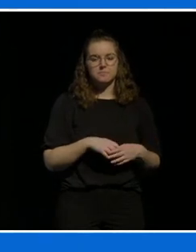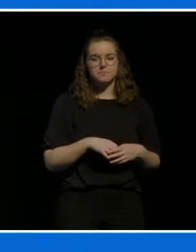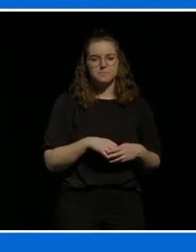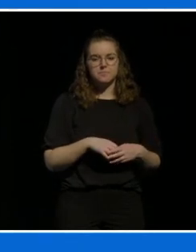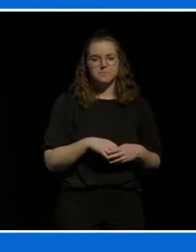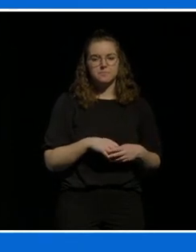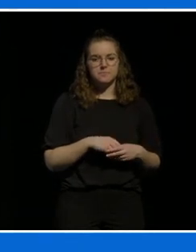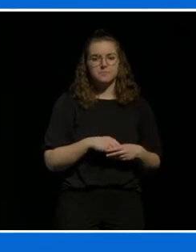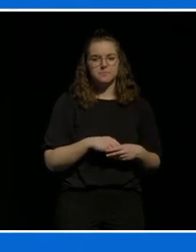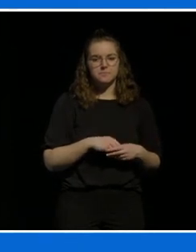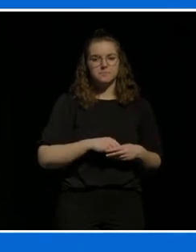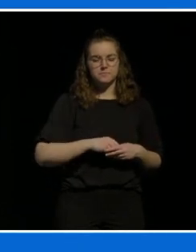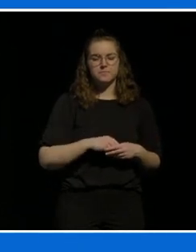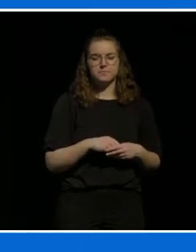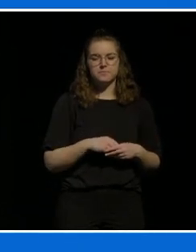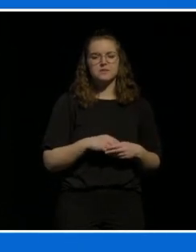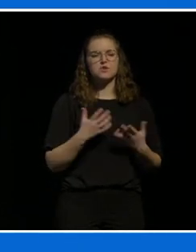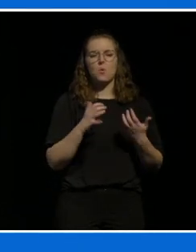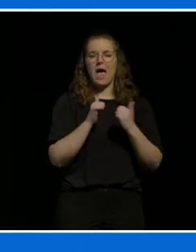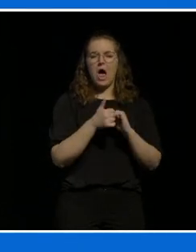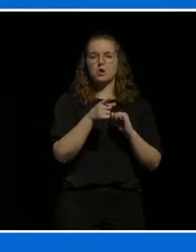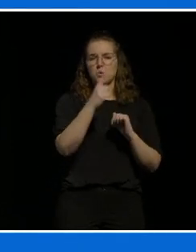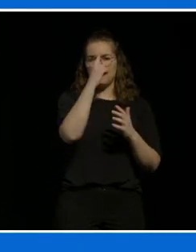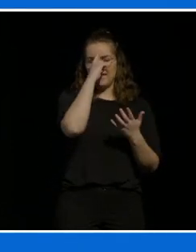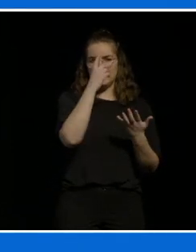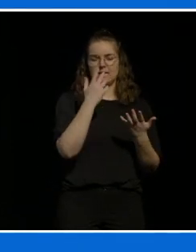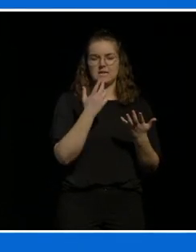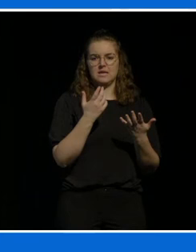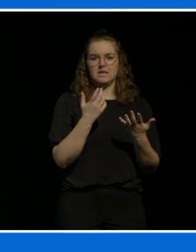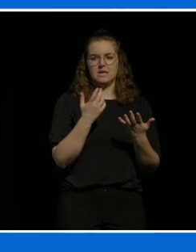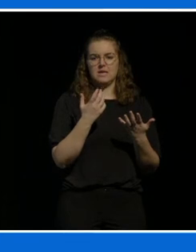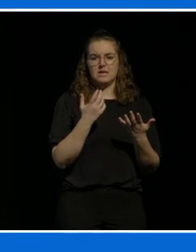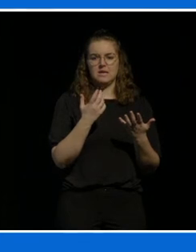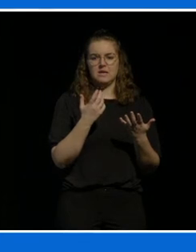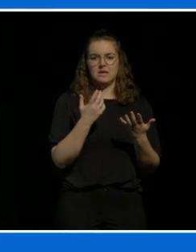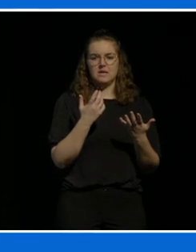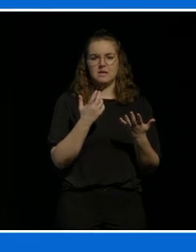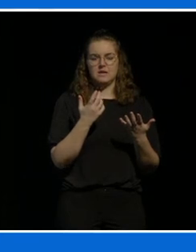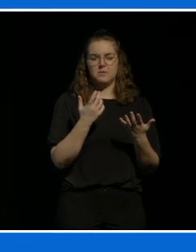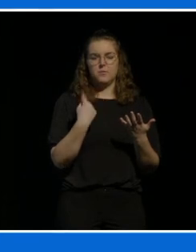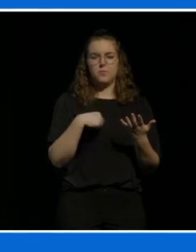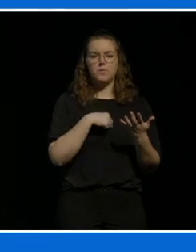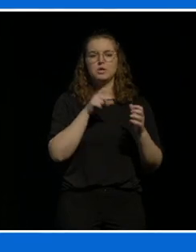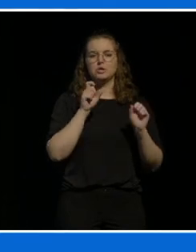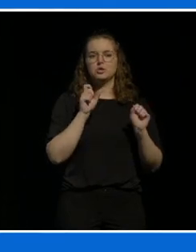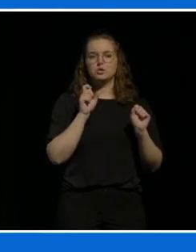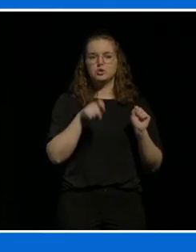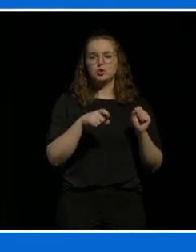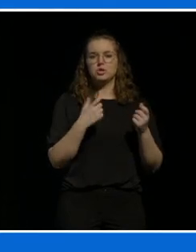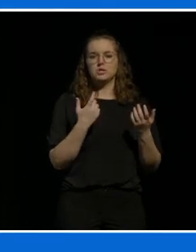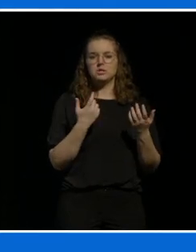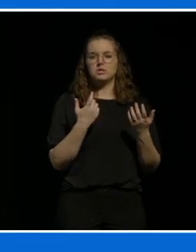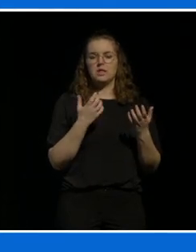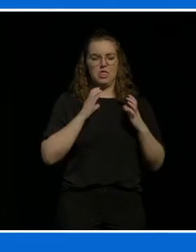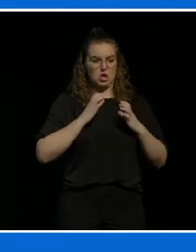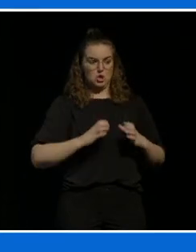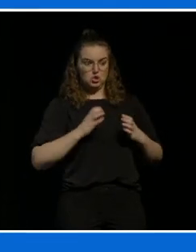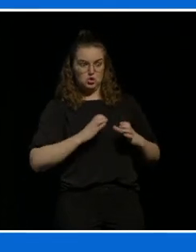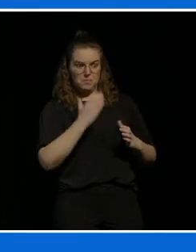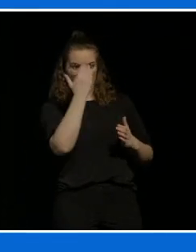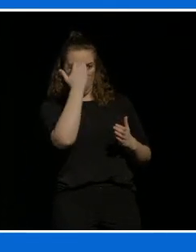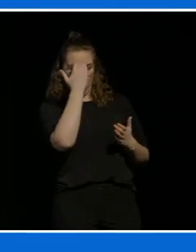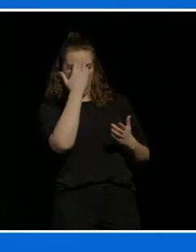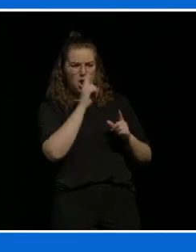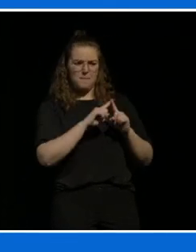gets labeled misinformation something, right? So how do you guys think like it should be countered aside from like the consumer actually being aware about it? So